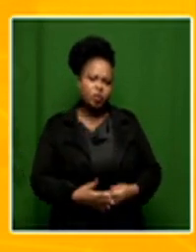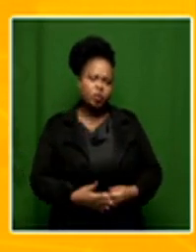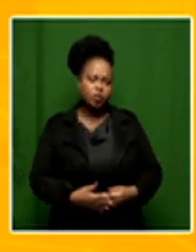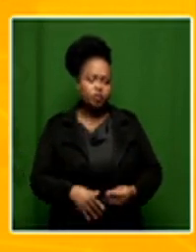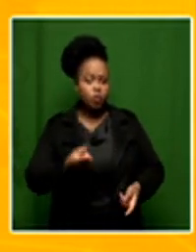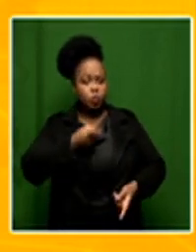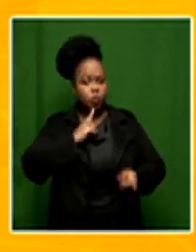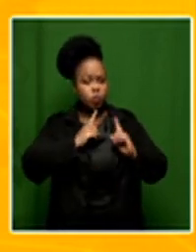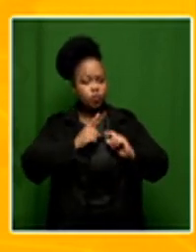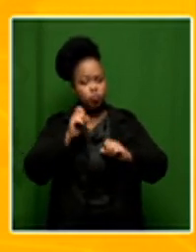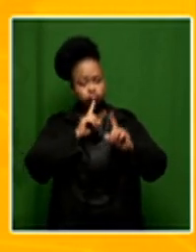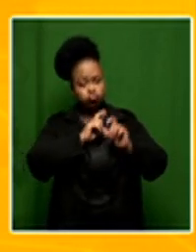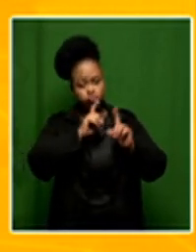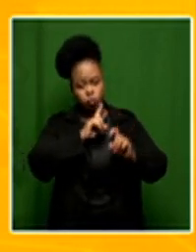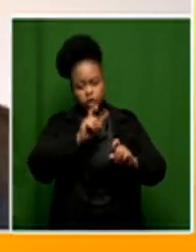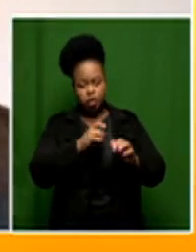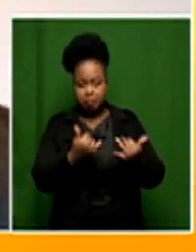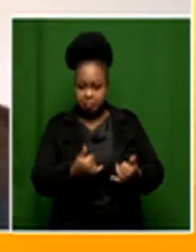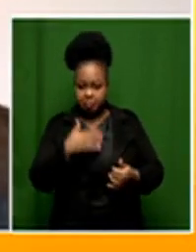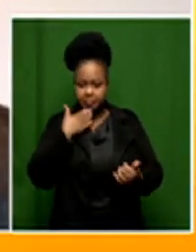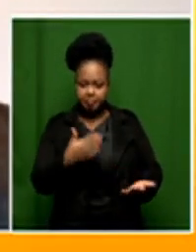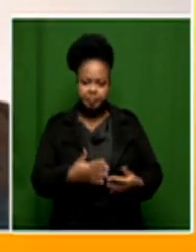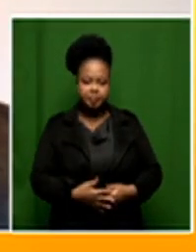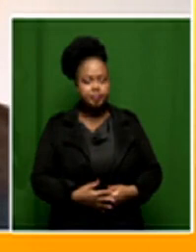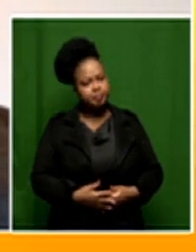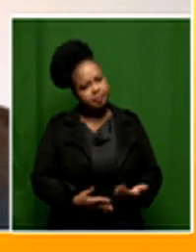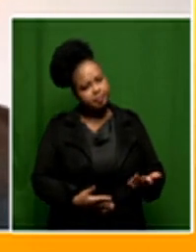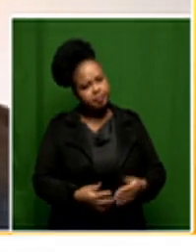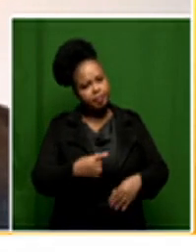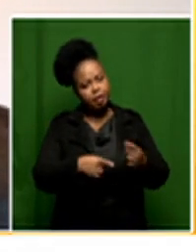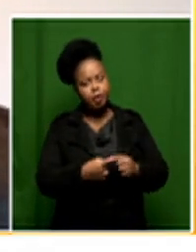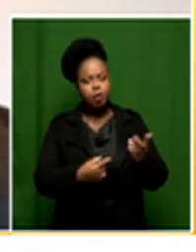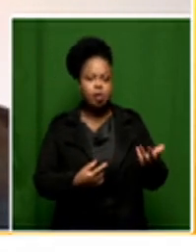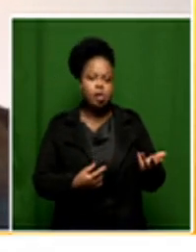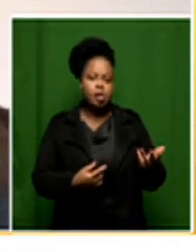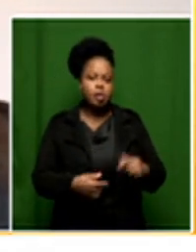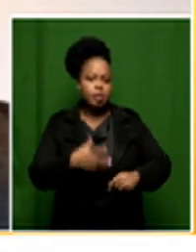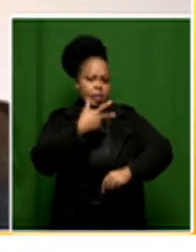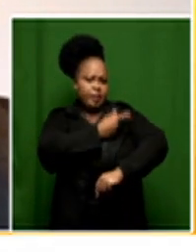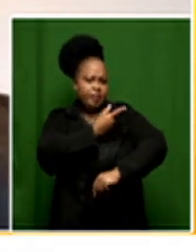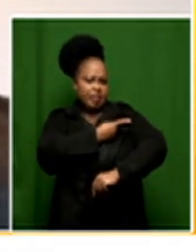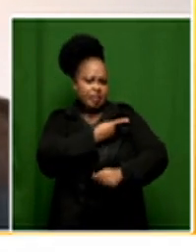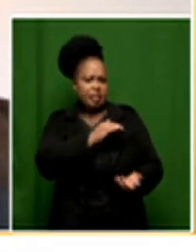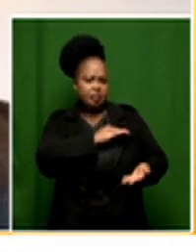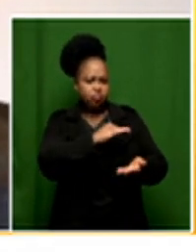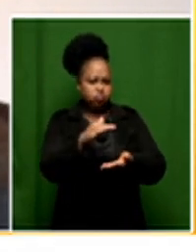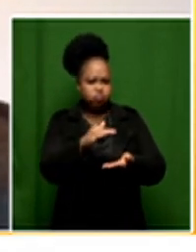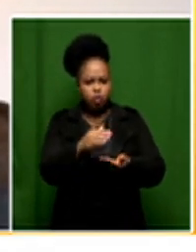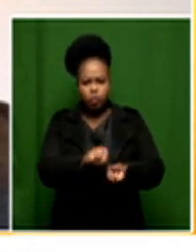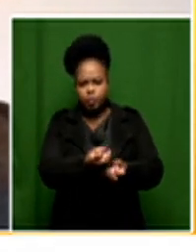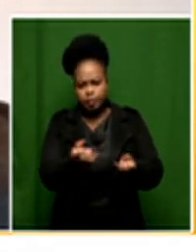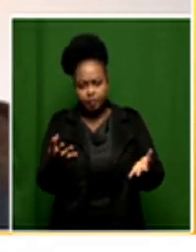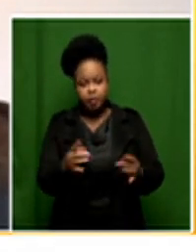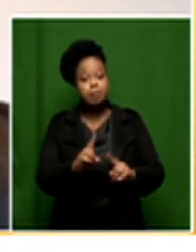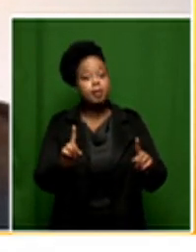answering some very crucial questions for us. Now, with regard to the vaccine rollout program, and